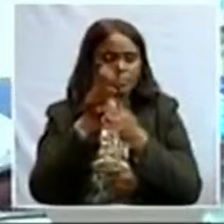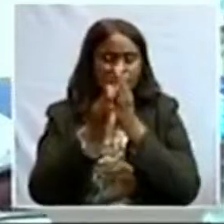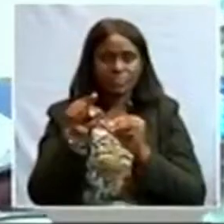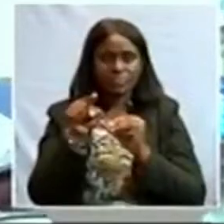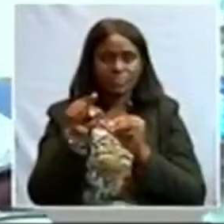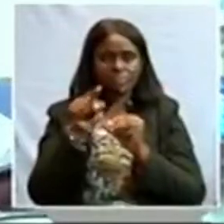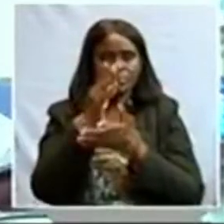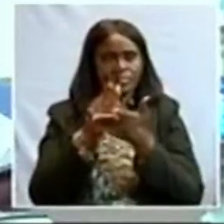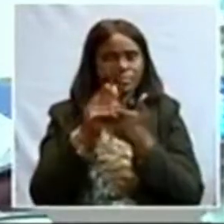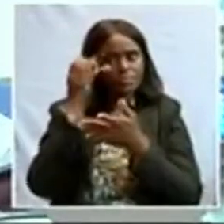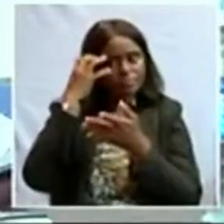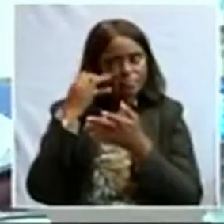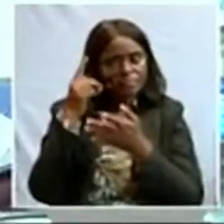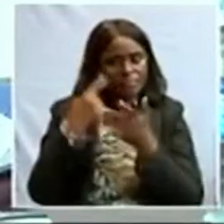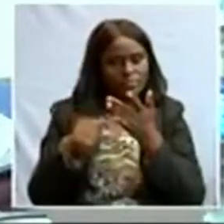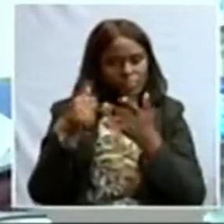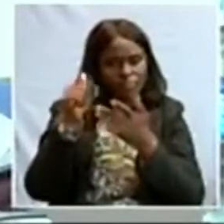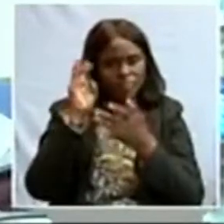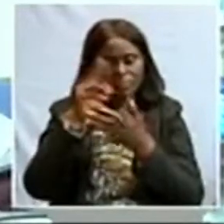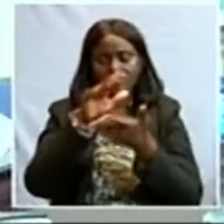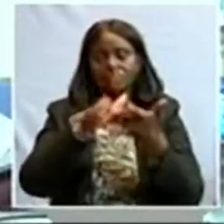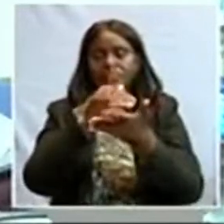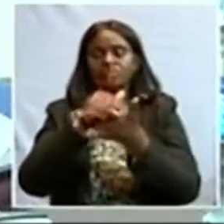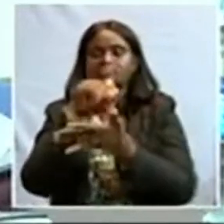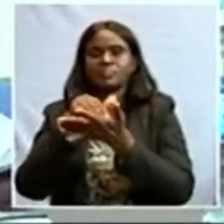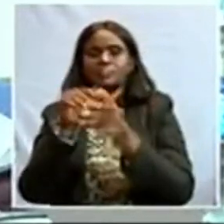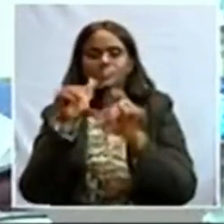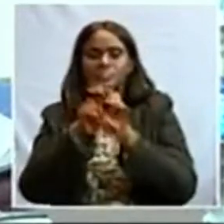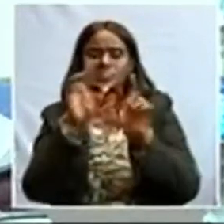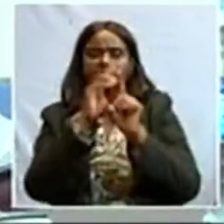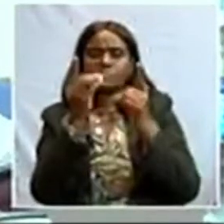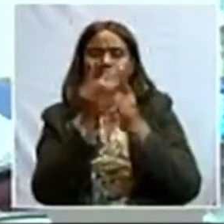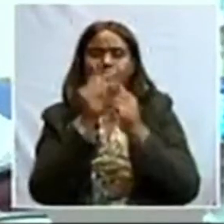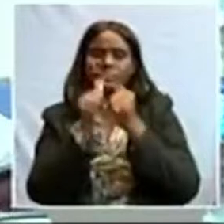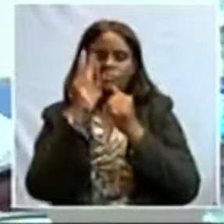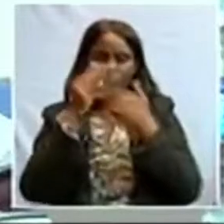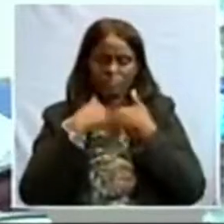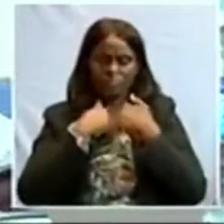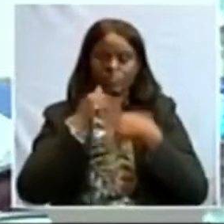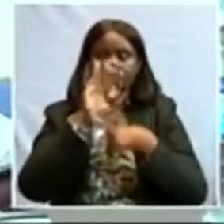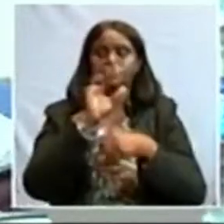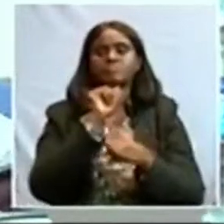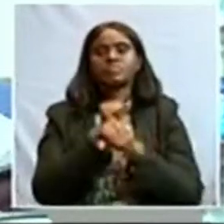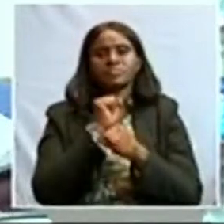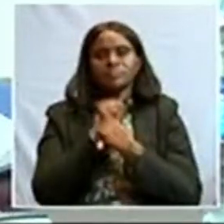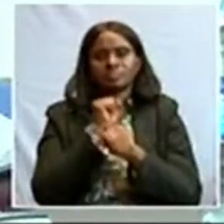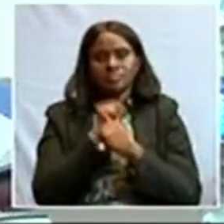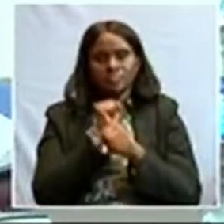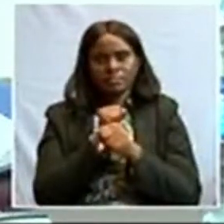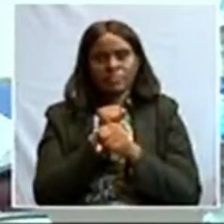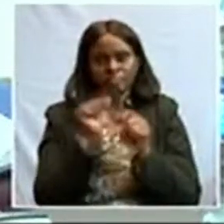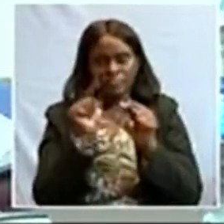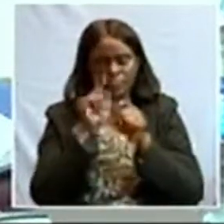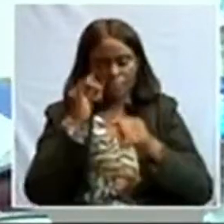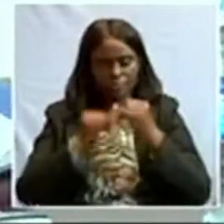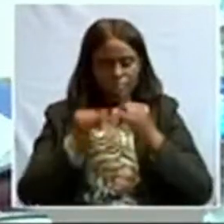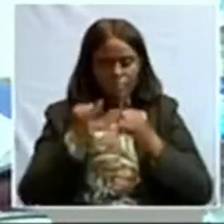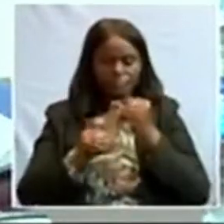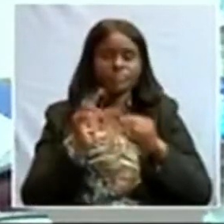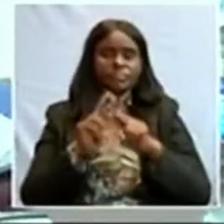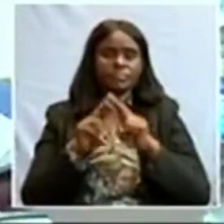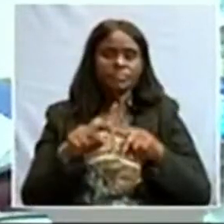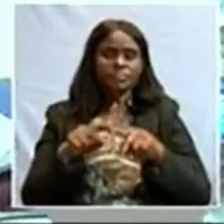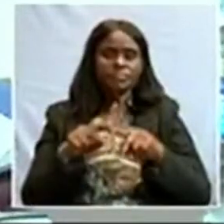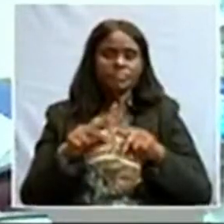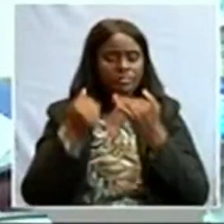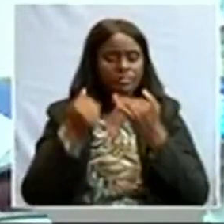of certain offices that would be centrally located in the district that would house these functions. Lastly, Chair, I